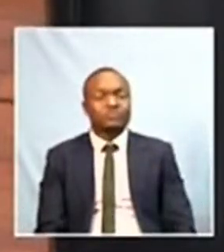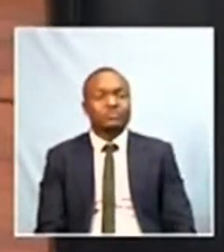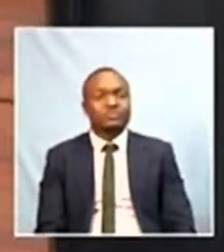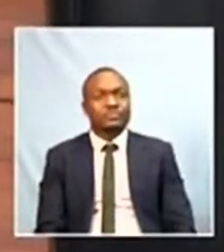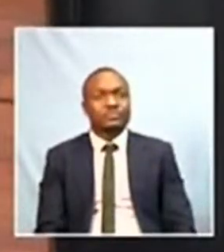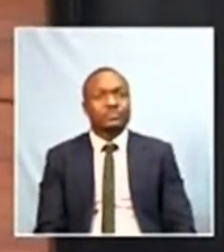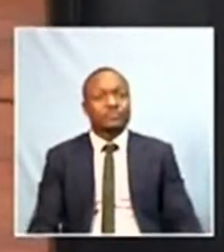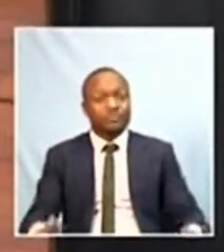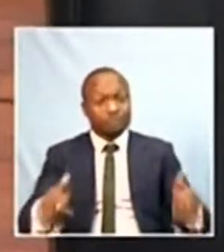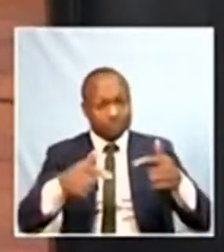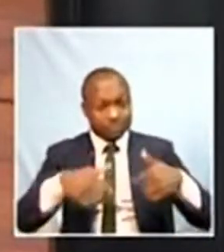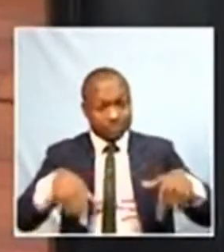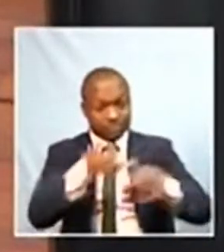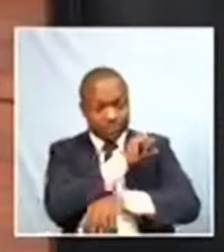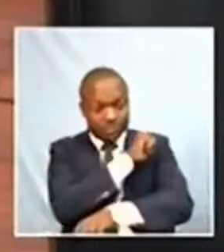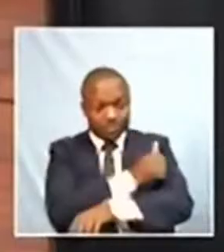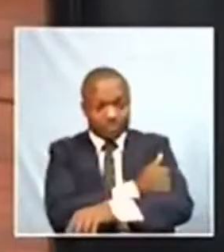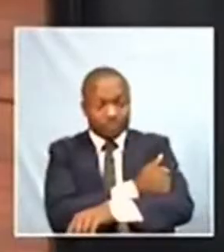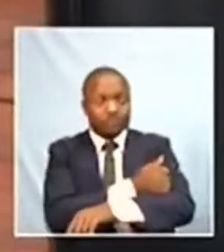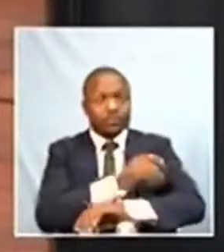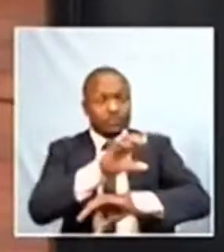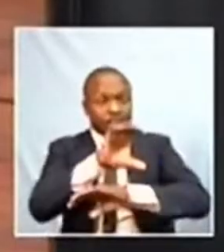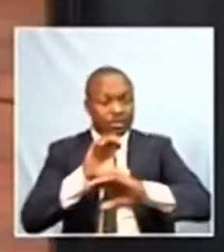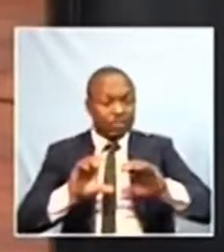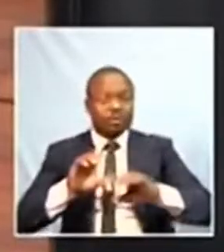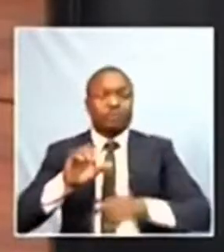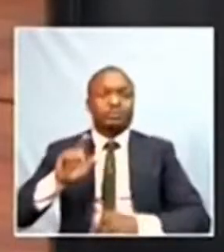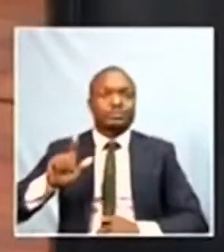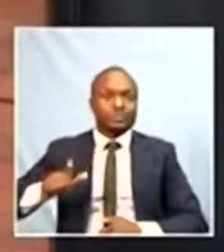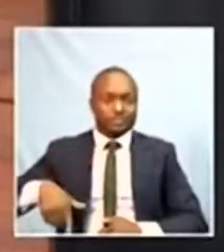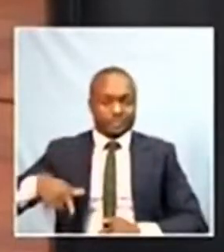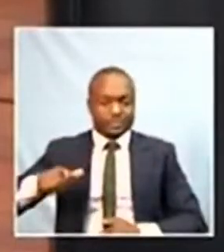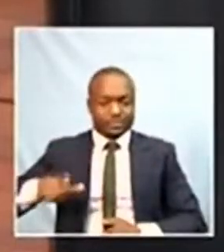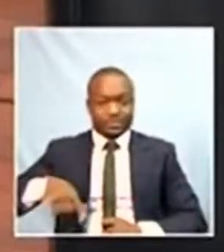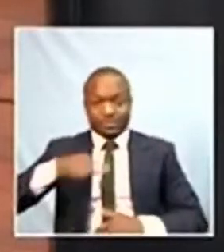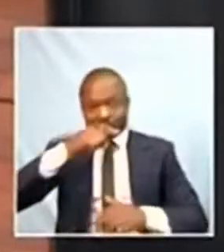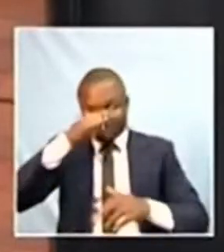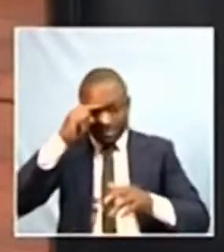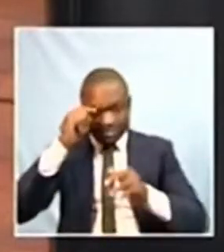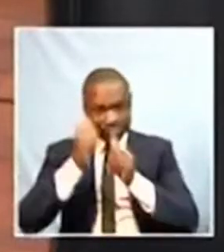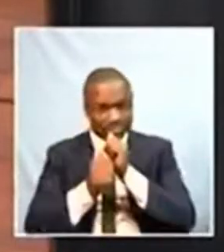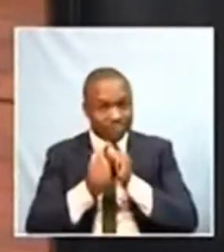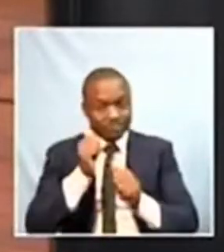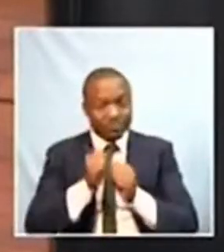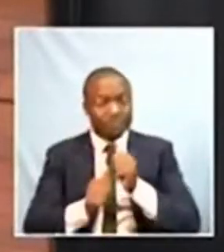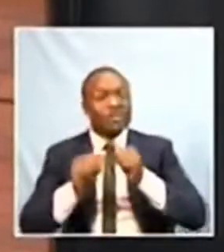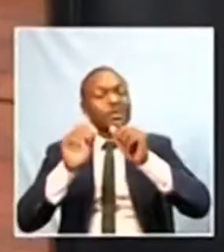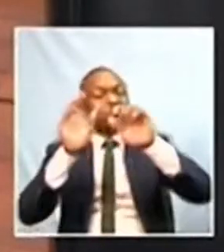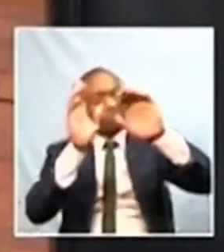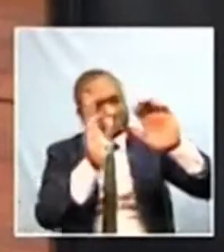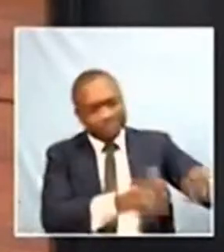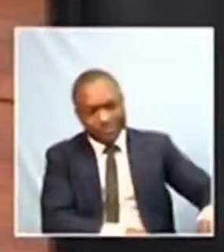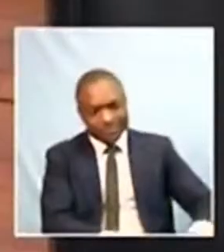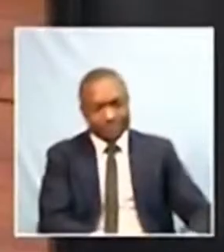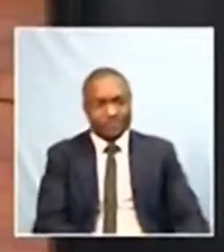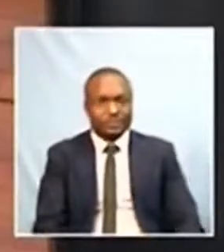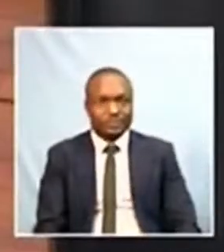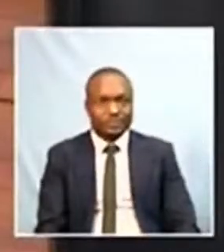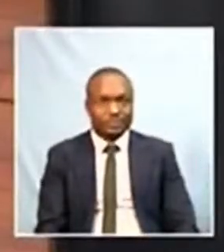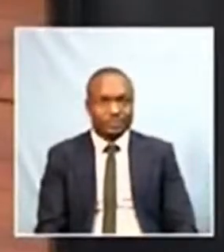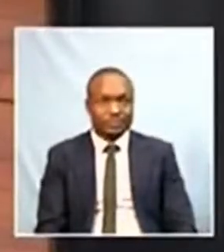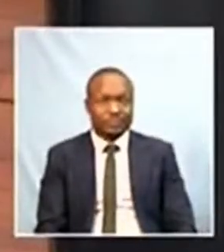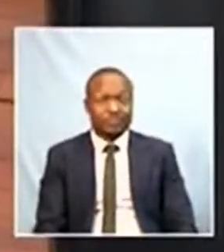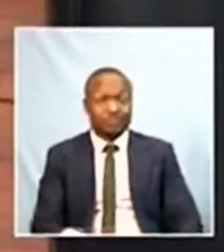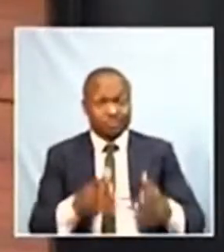the local authority is saying the cause of the delay was due to abandonment. And I want